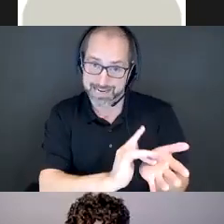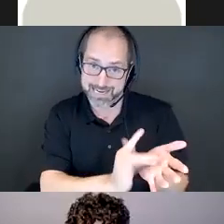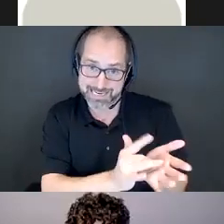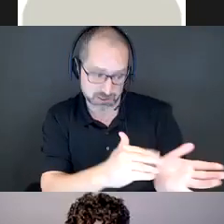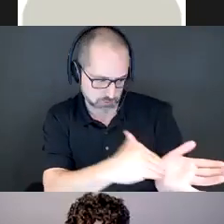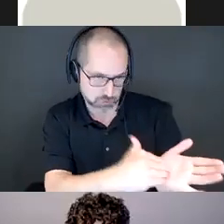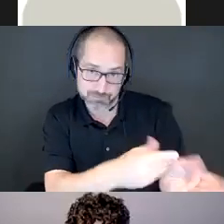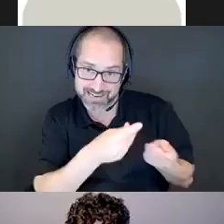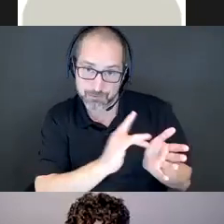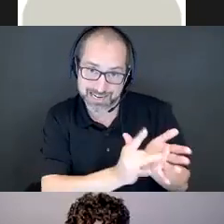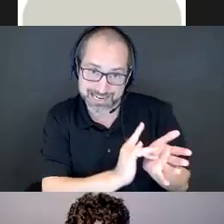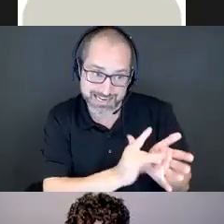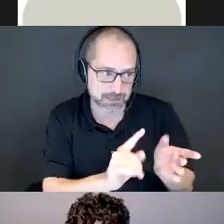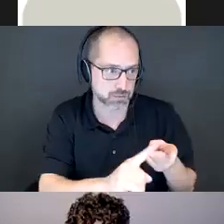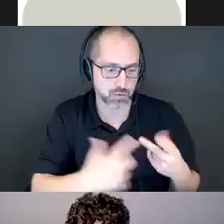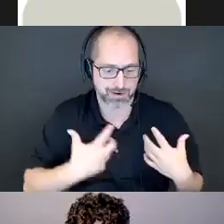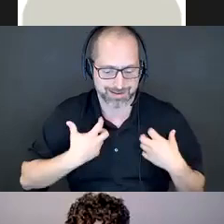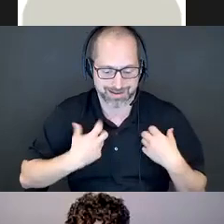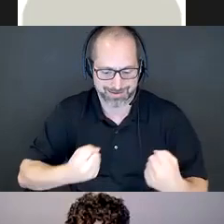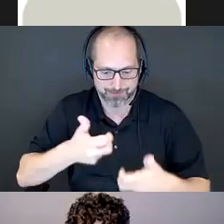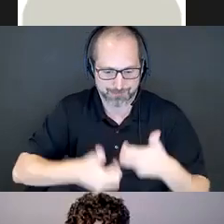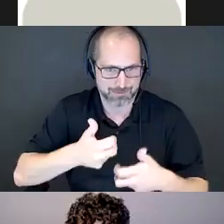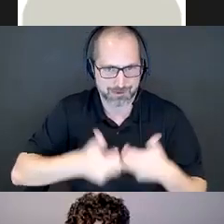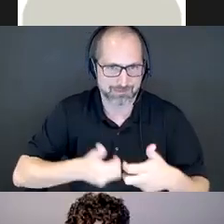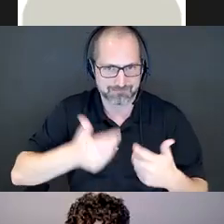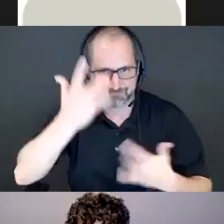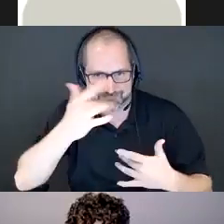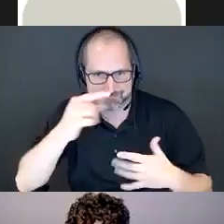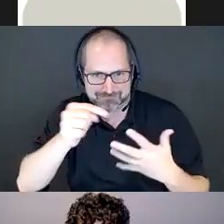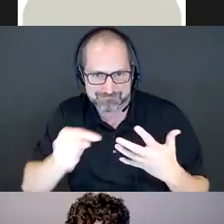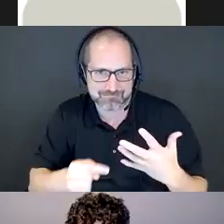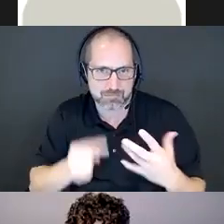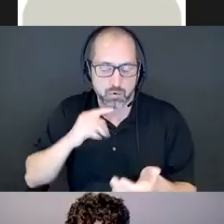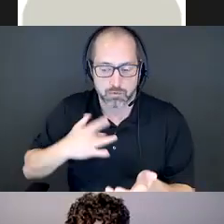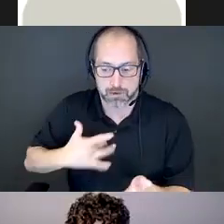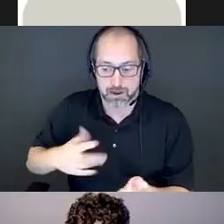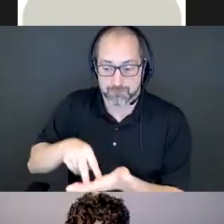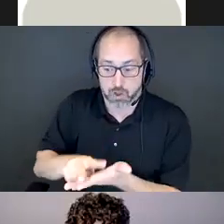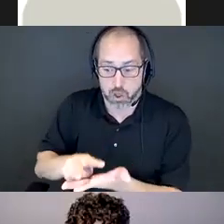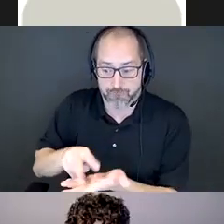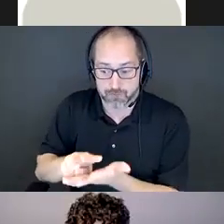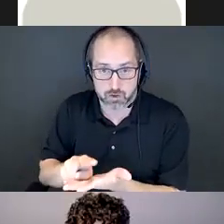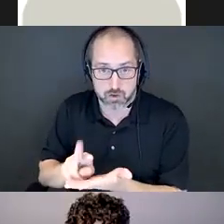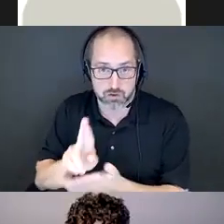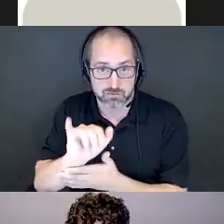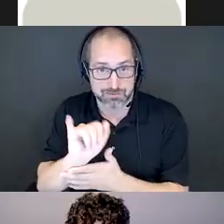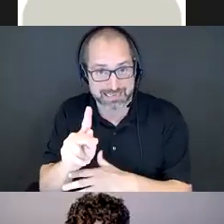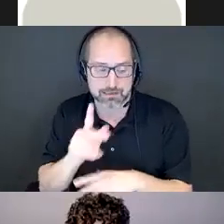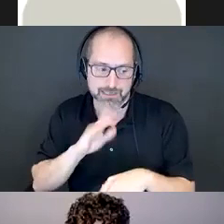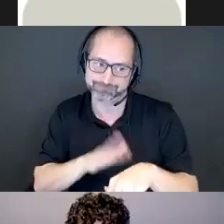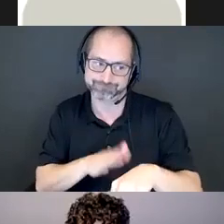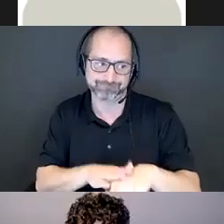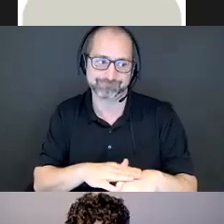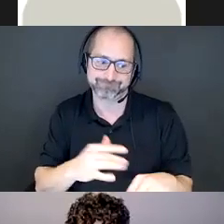issues, falls, risk, etc., that there should be no alcohol used. And we also